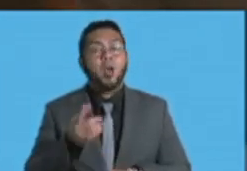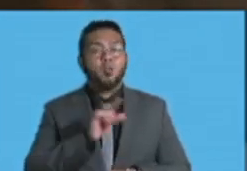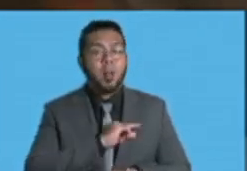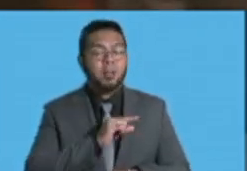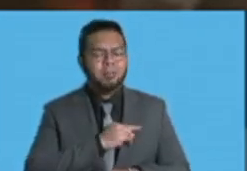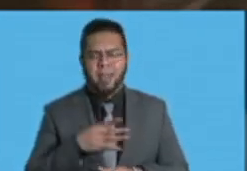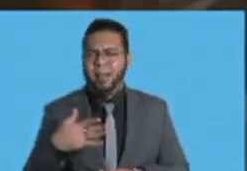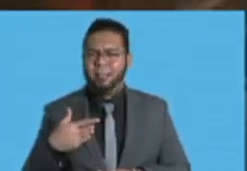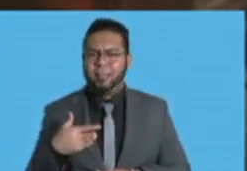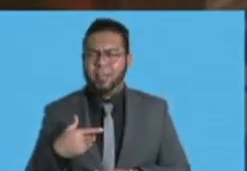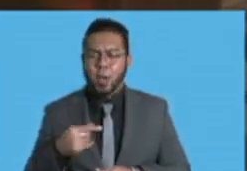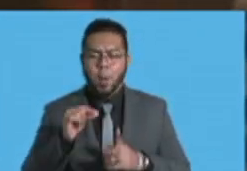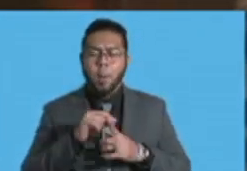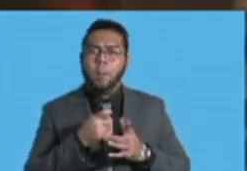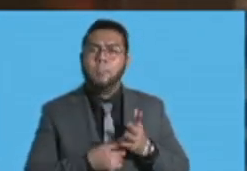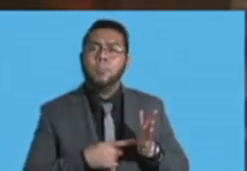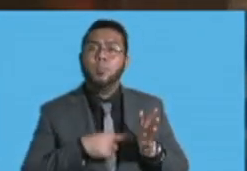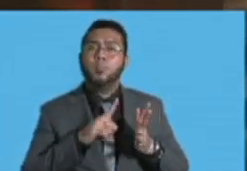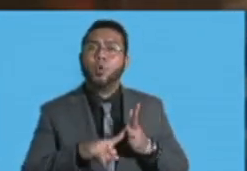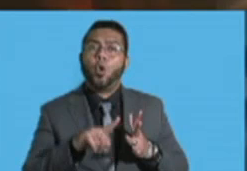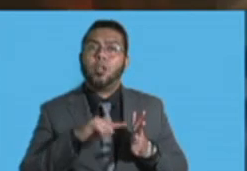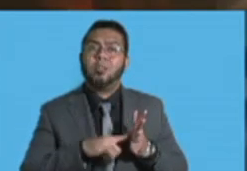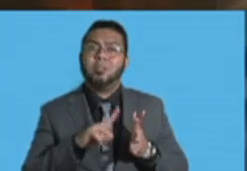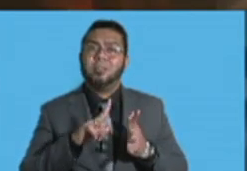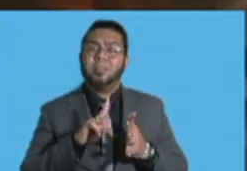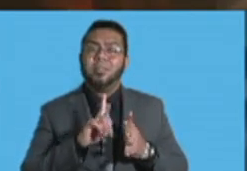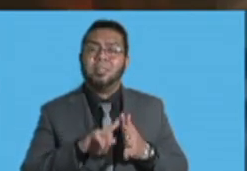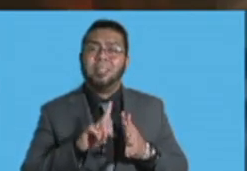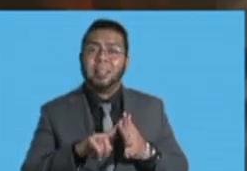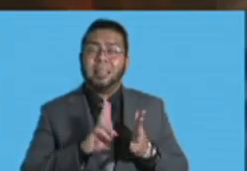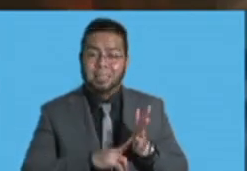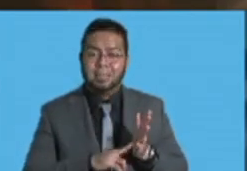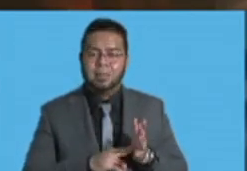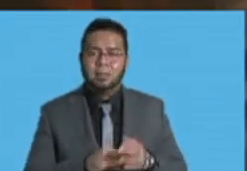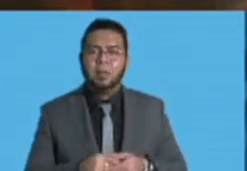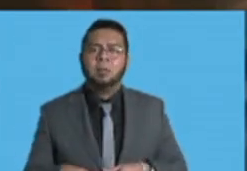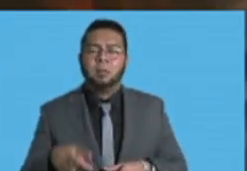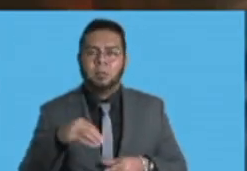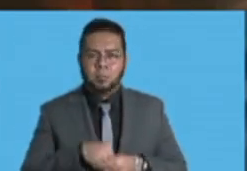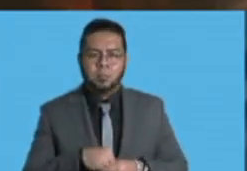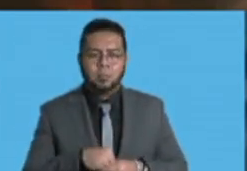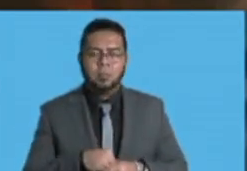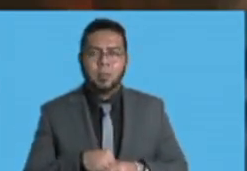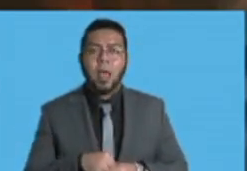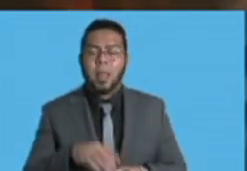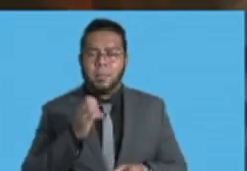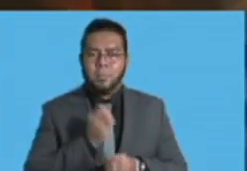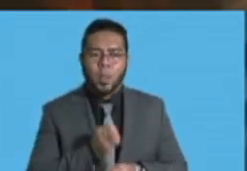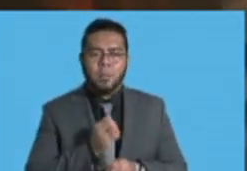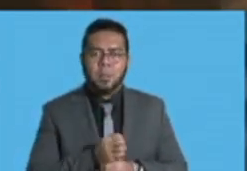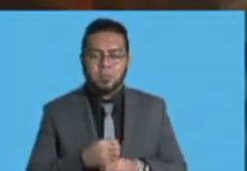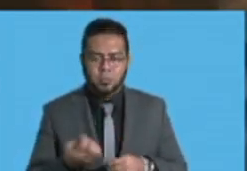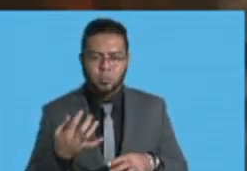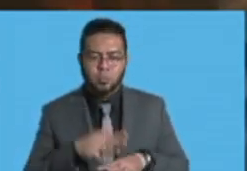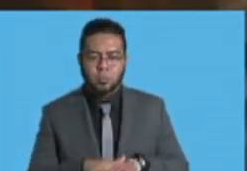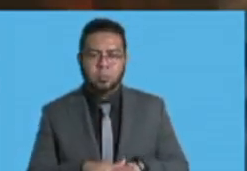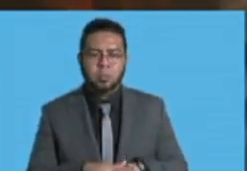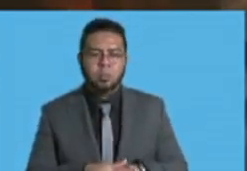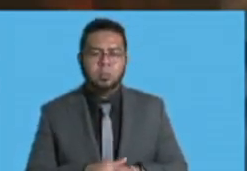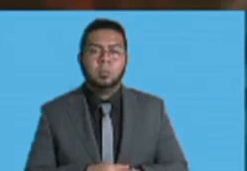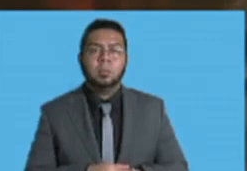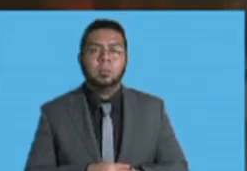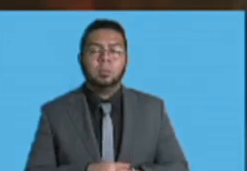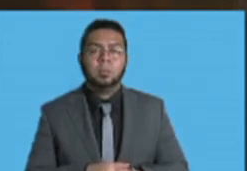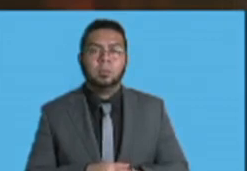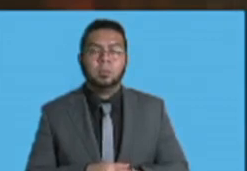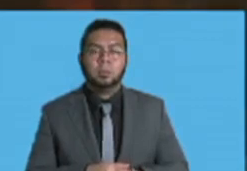protein, and by providing rural communities with an alternative income and employment stream. Aquaculture